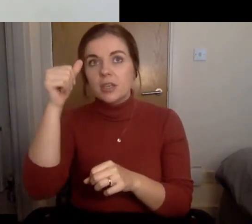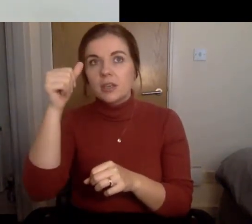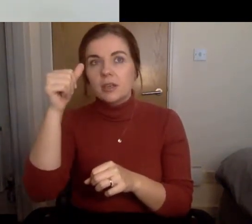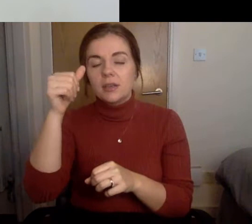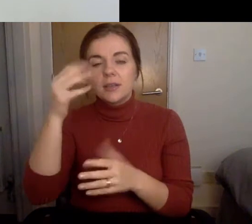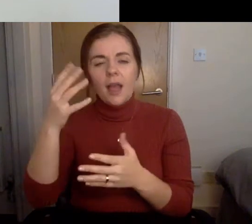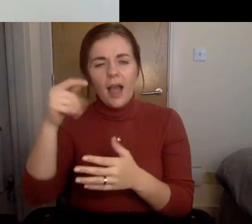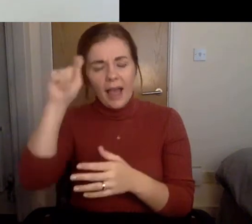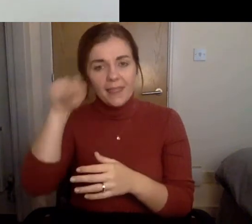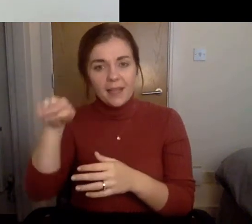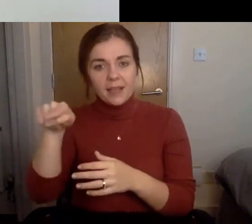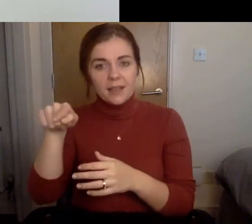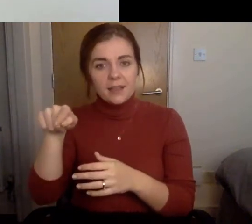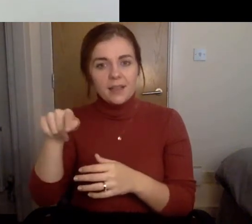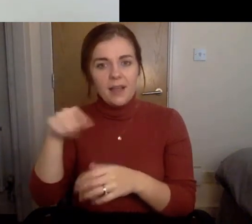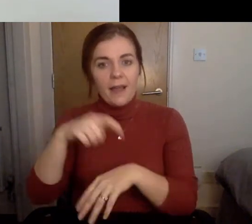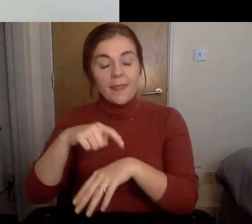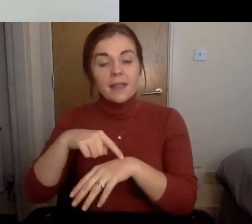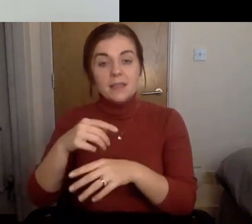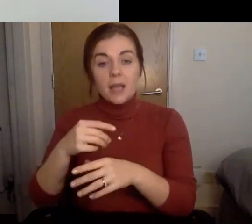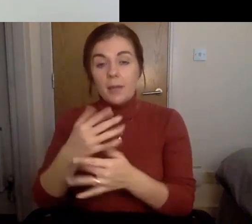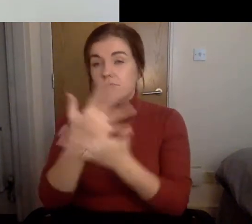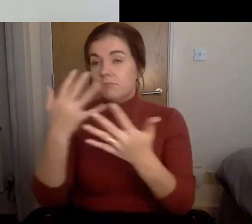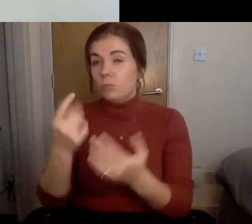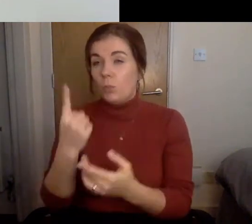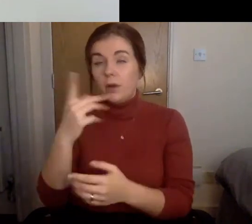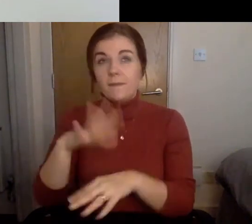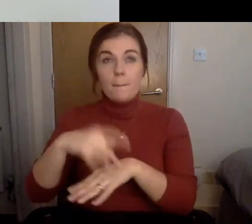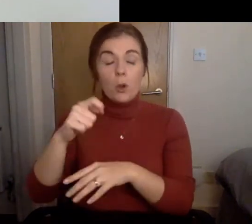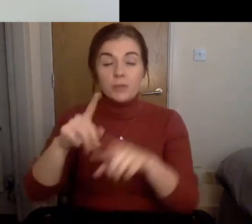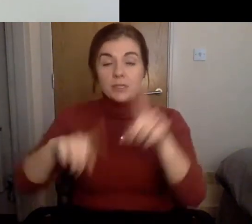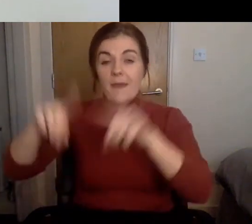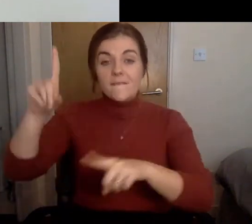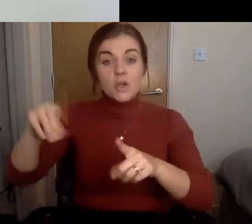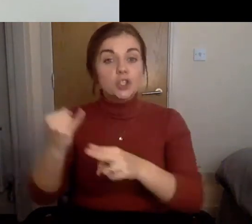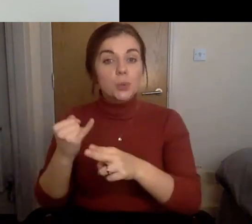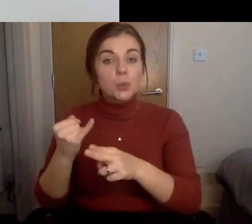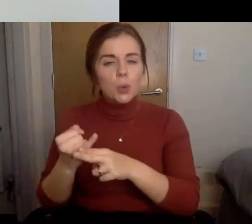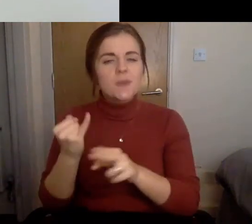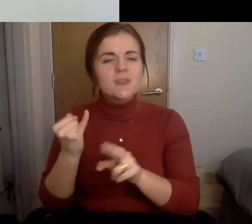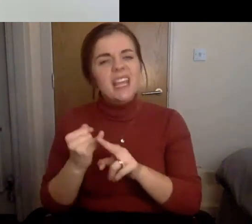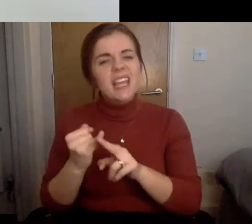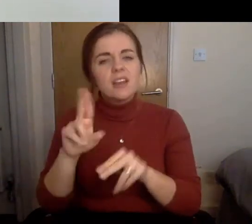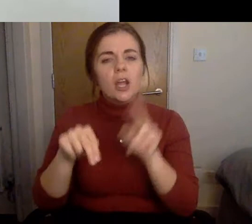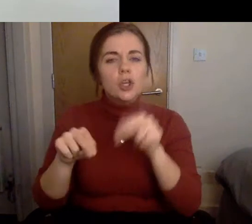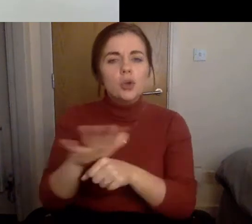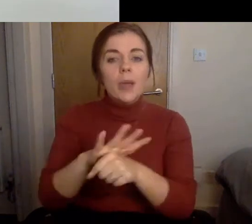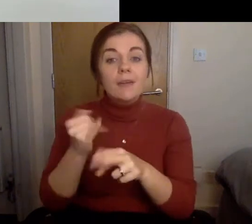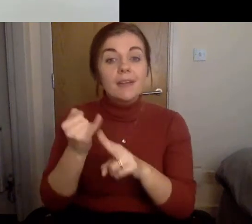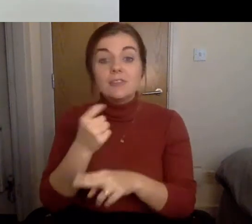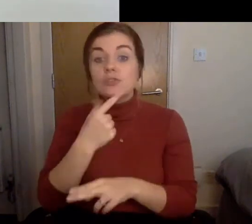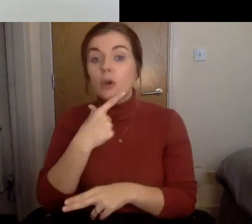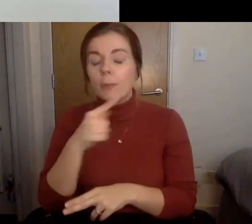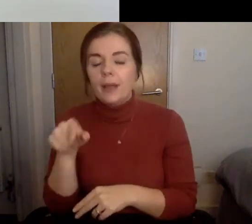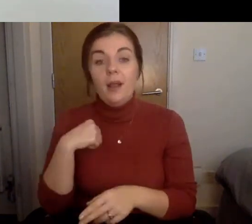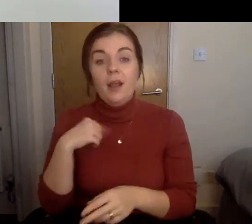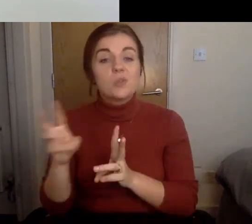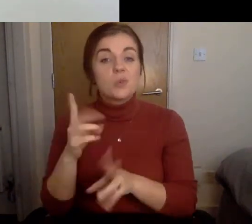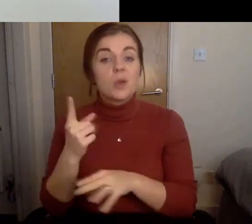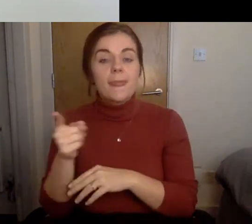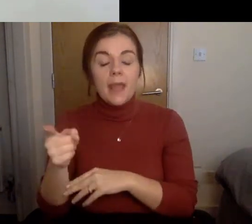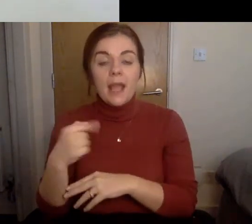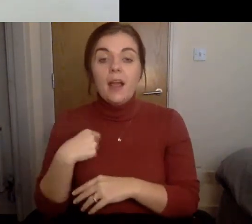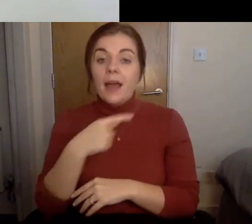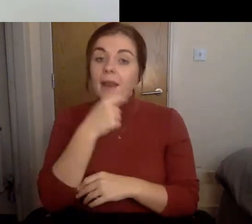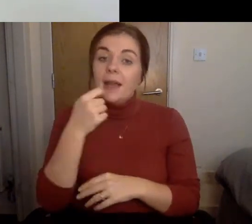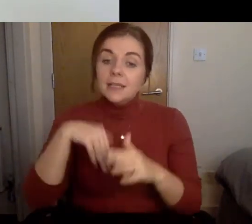time priced itself at being one of the most diverse schools in kind of one of these new areas in Dublin. And I said